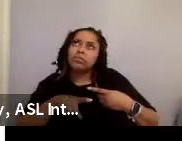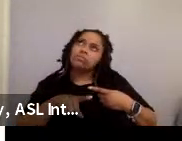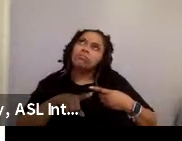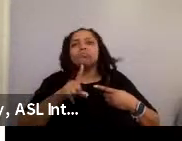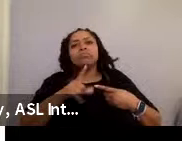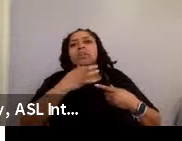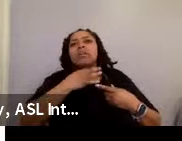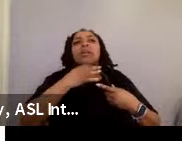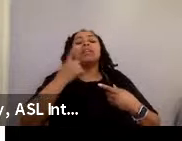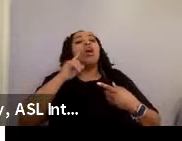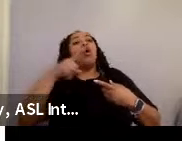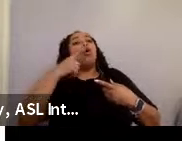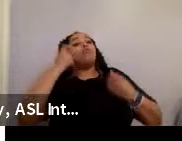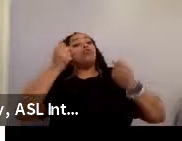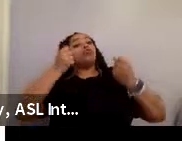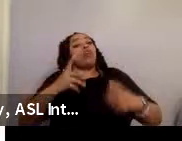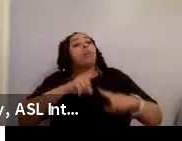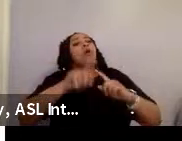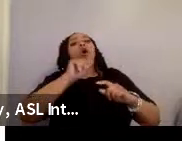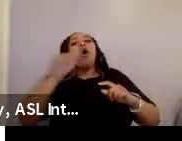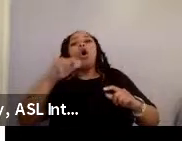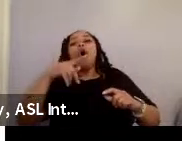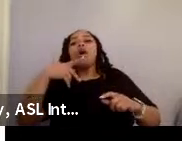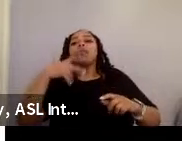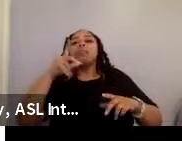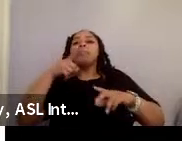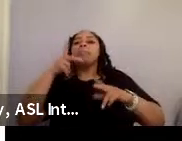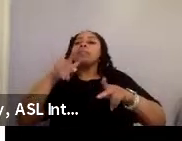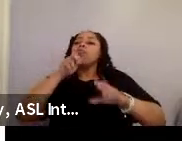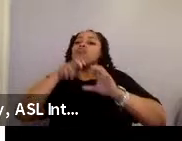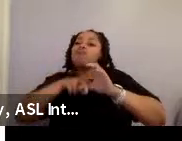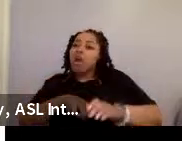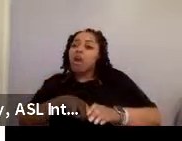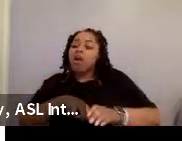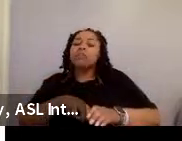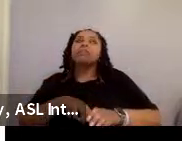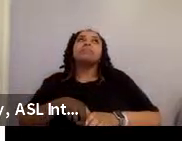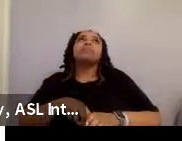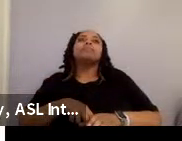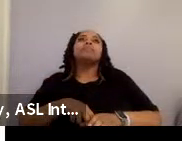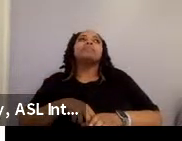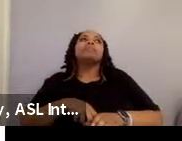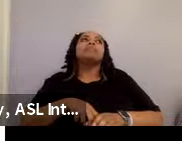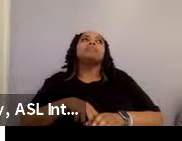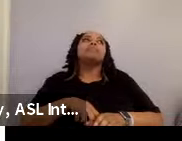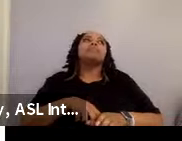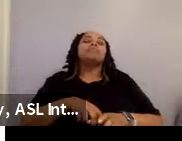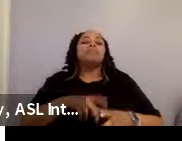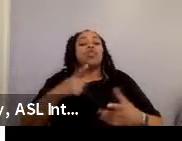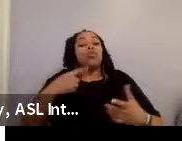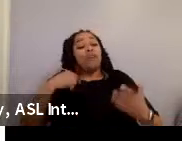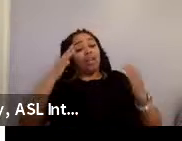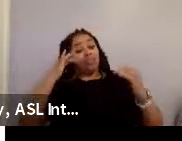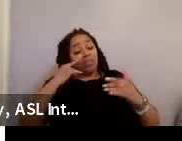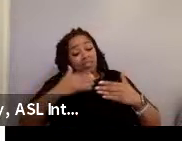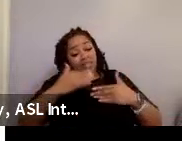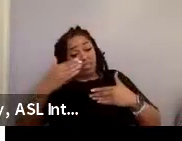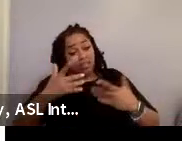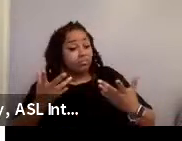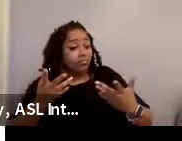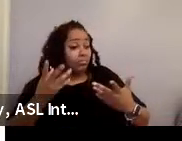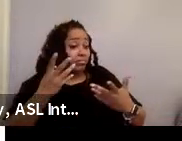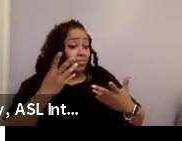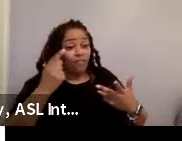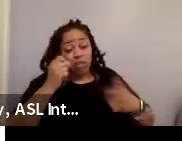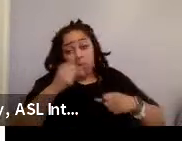to the driver but every passenger. So I think there's going to be, I would expect that in the next, several years,